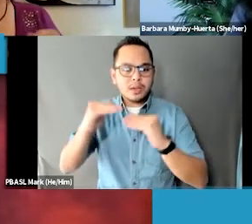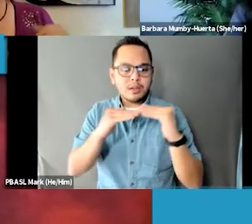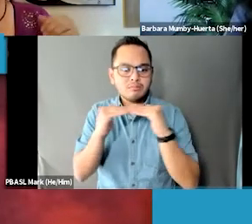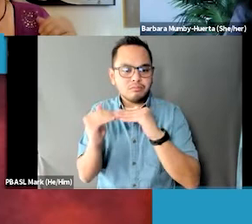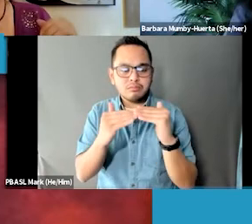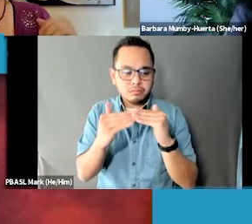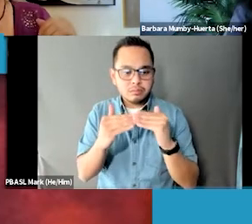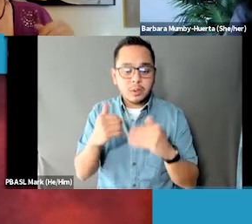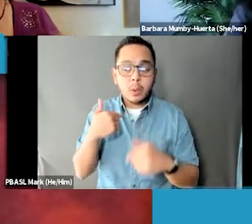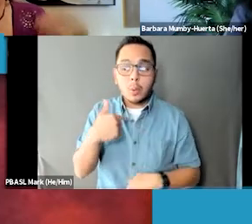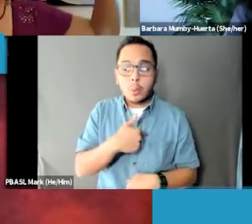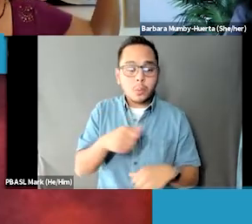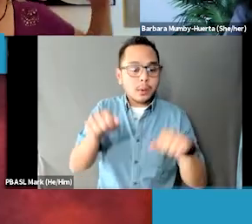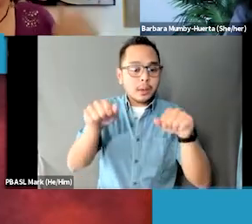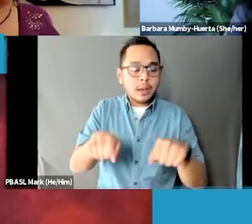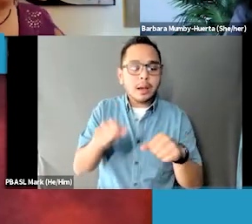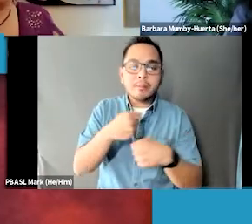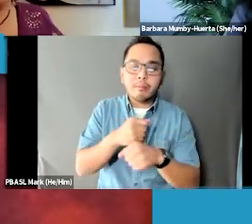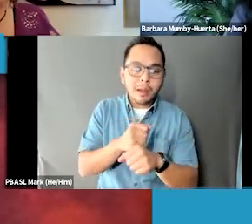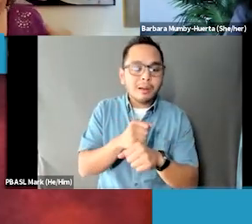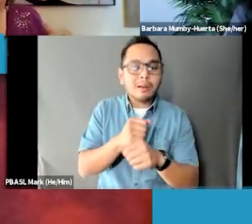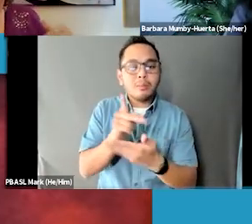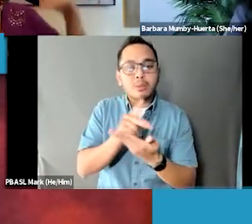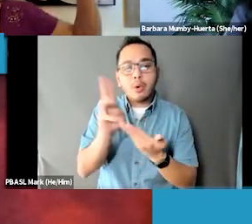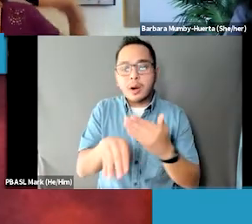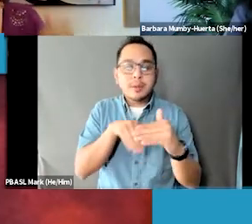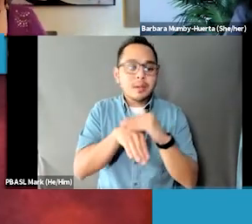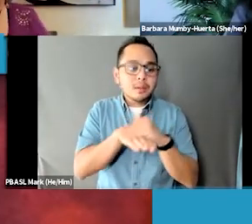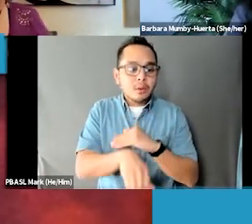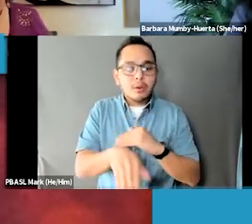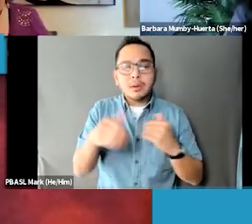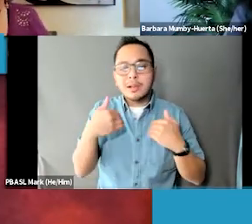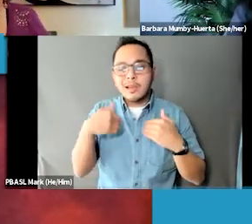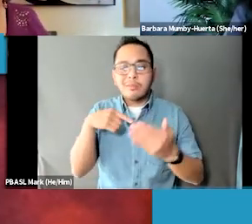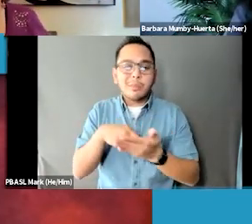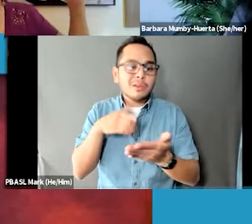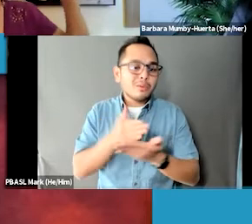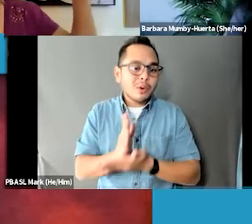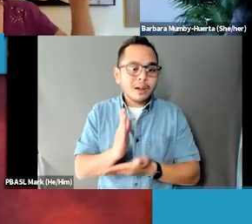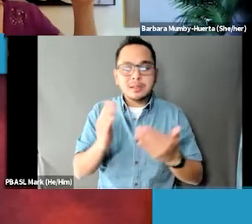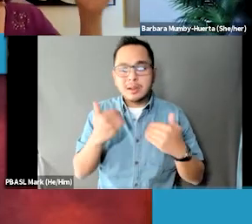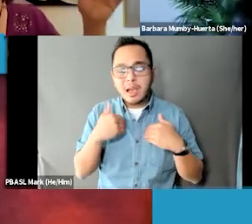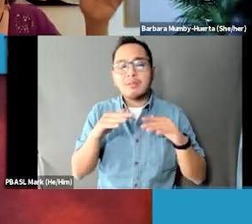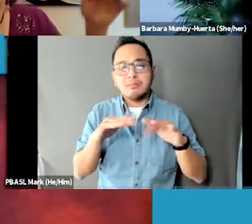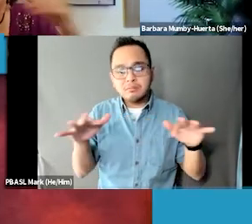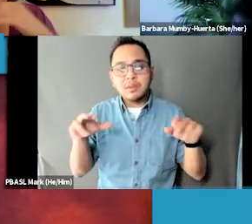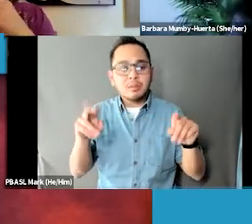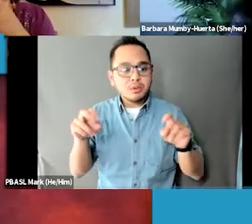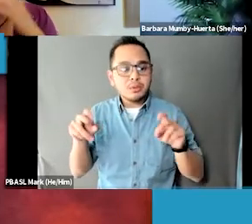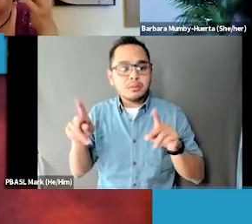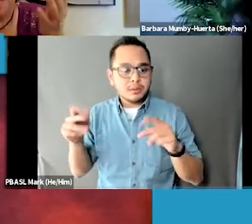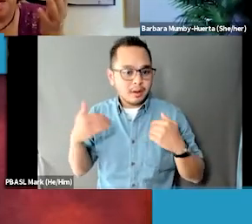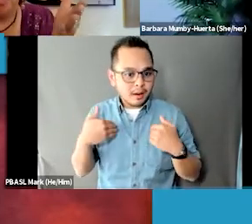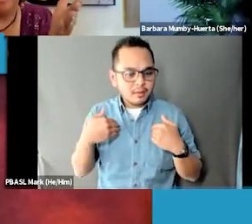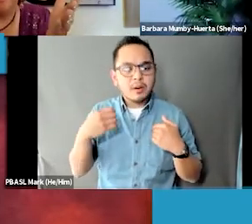can make programs accessible, we can have Bill of Rights, and we could have all kinds of opportunities